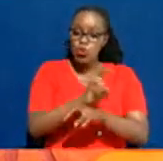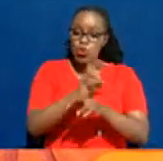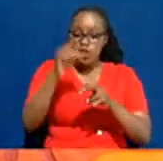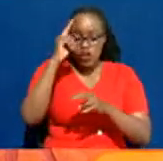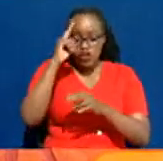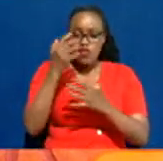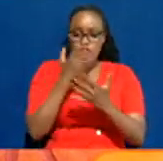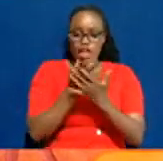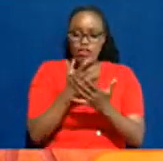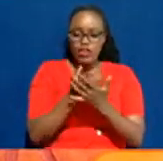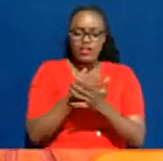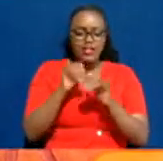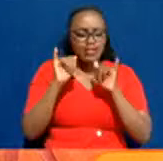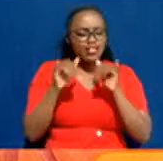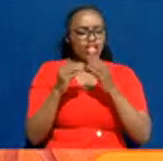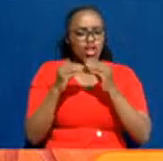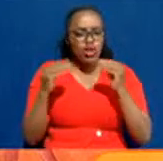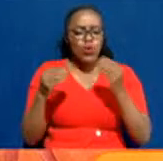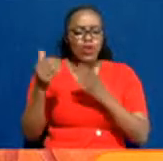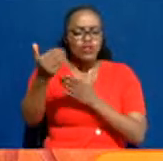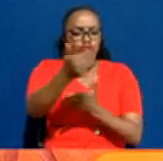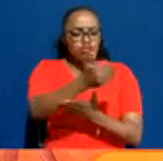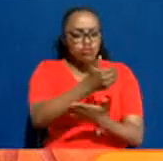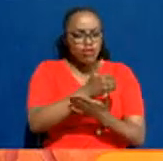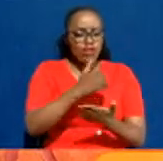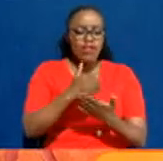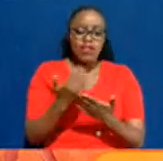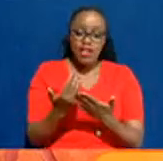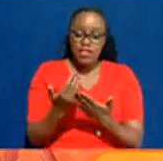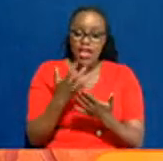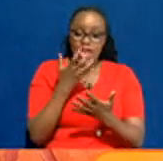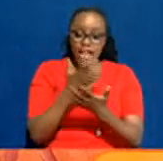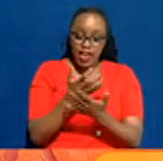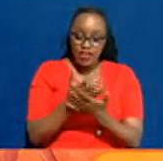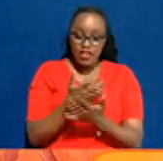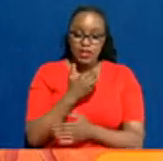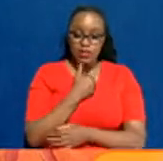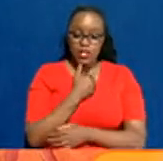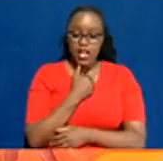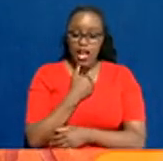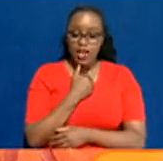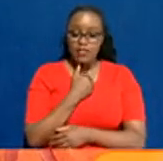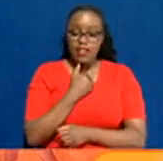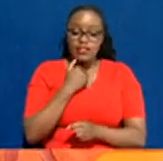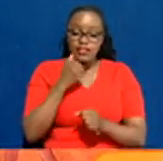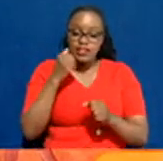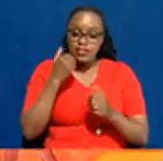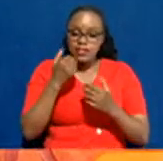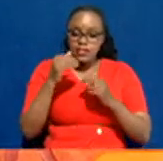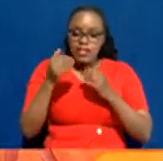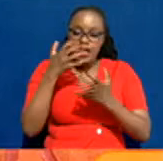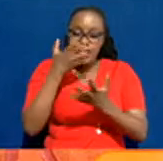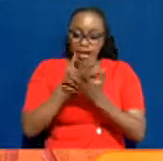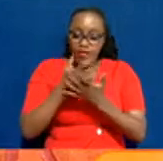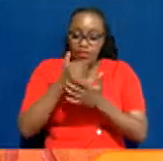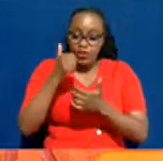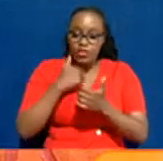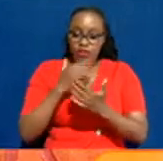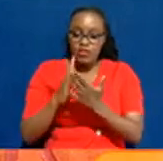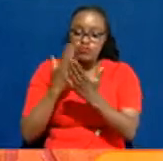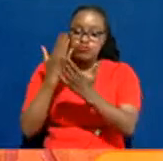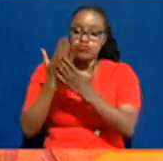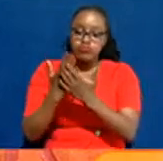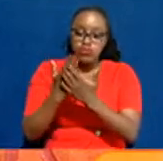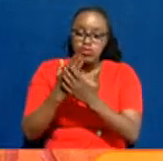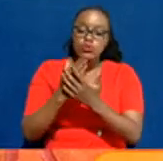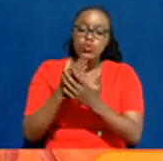taken us time to gather evidence. We have gathered it. We have some damning evidence that we are now presenting to the